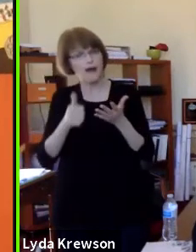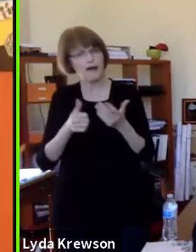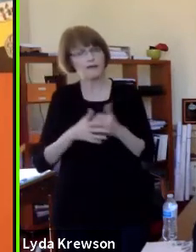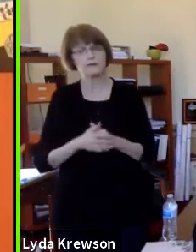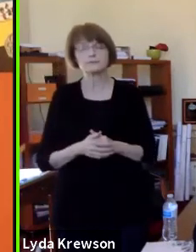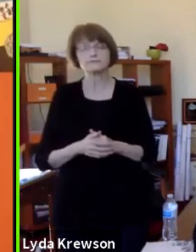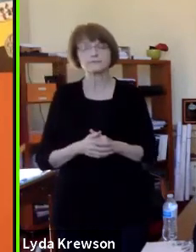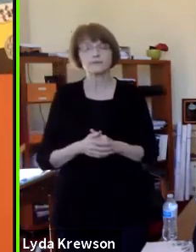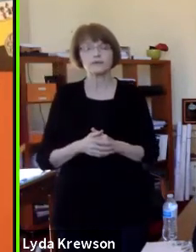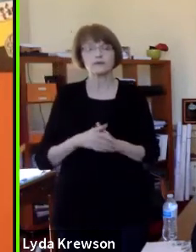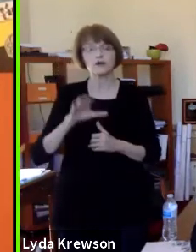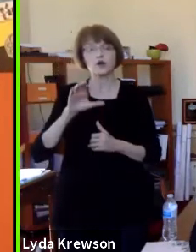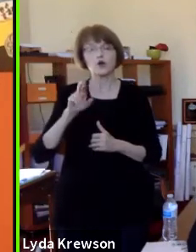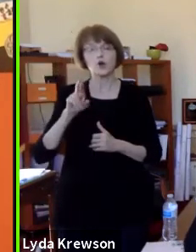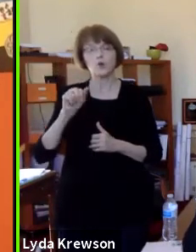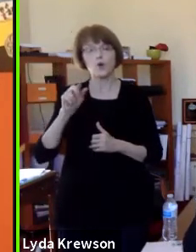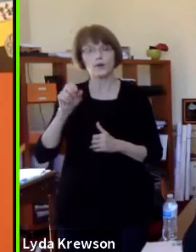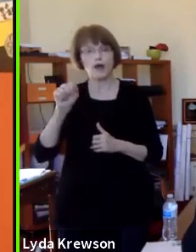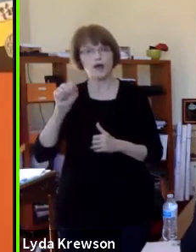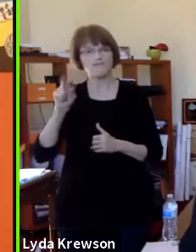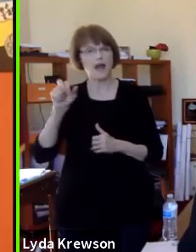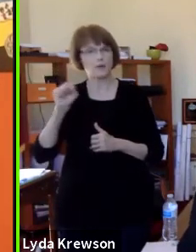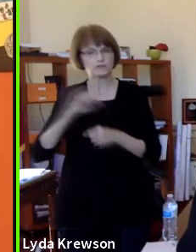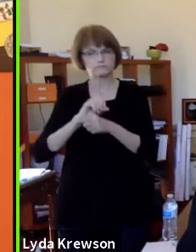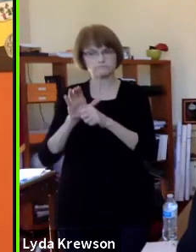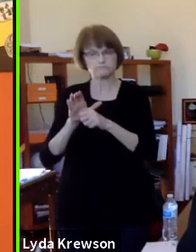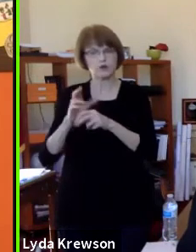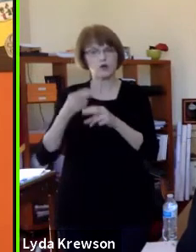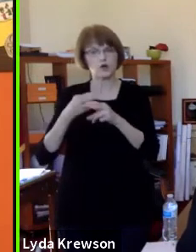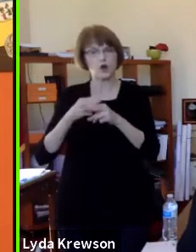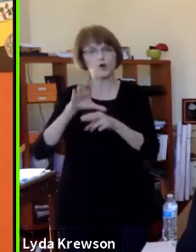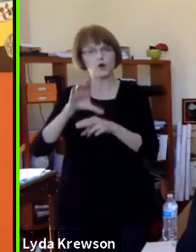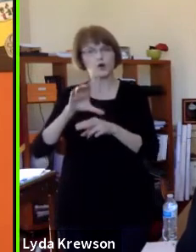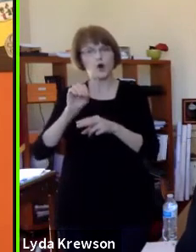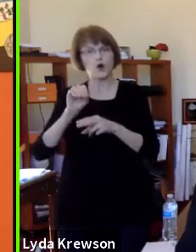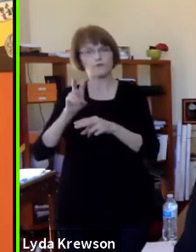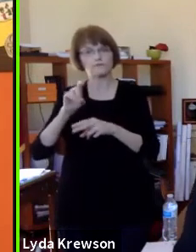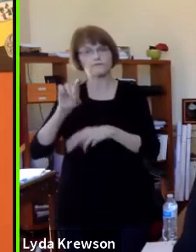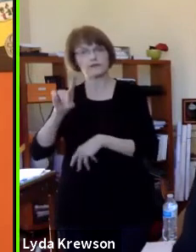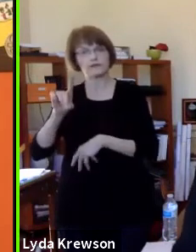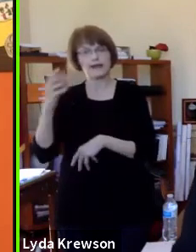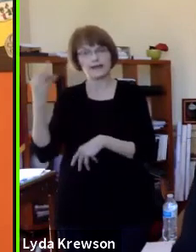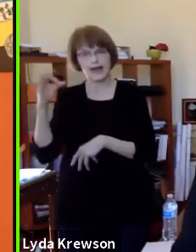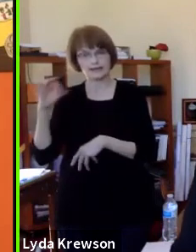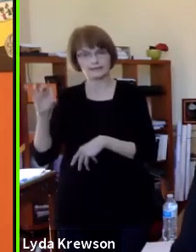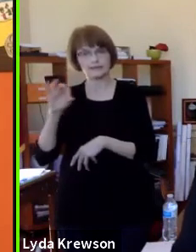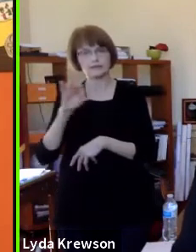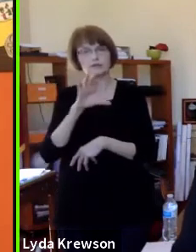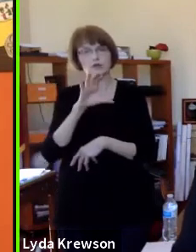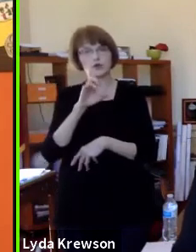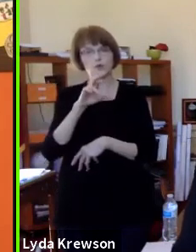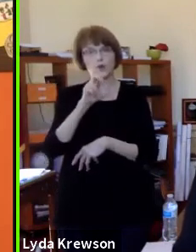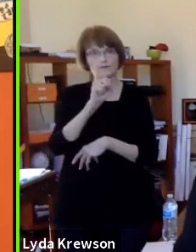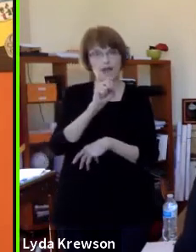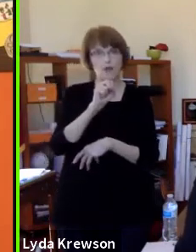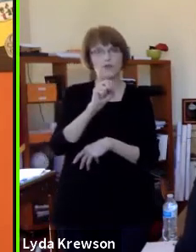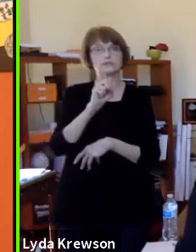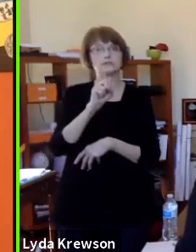So the coronavirus, it's called COVID-19, standing for